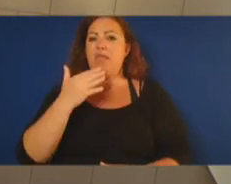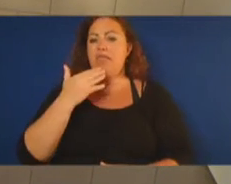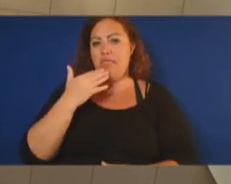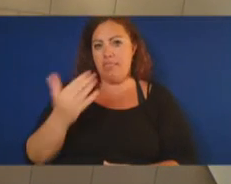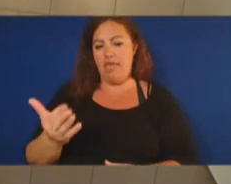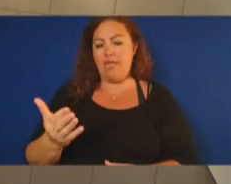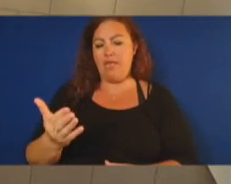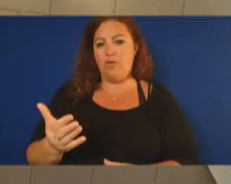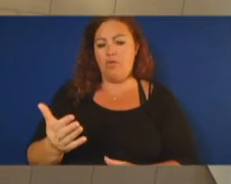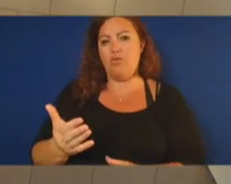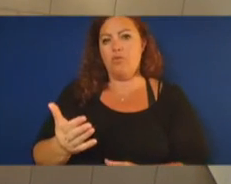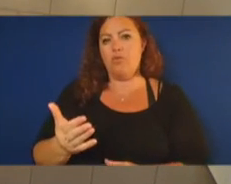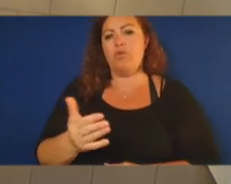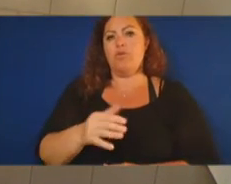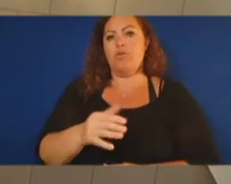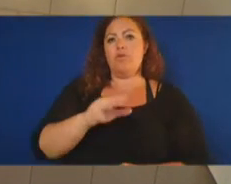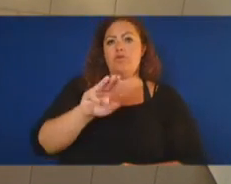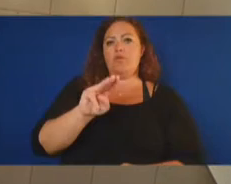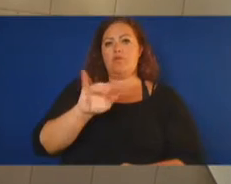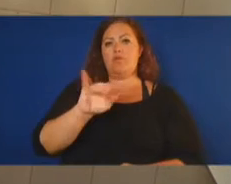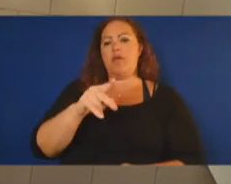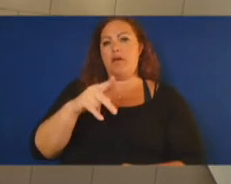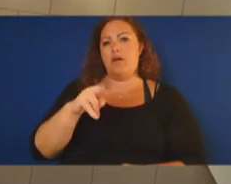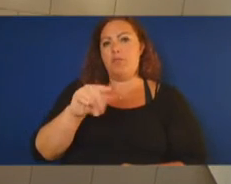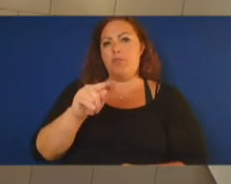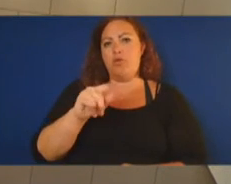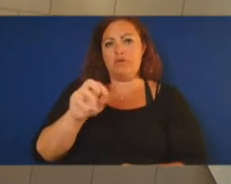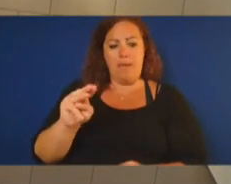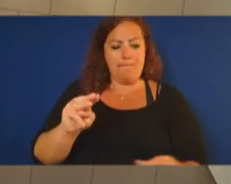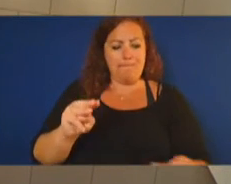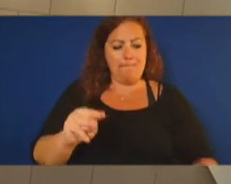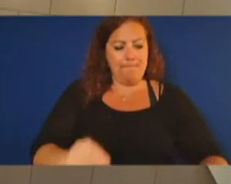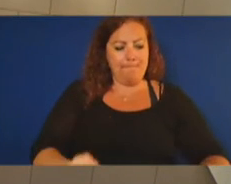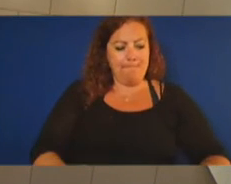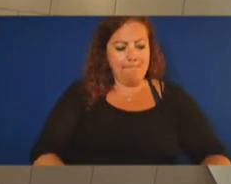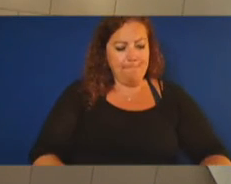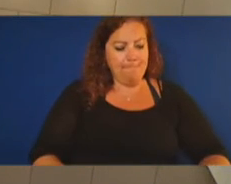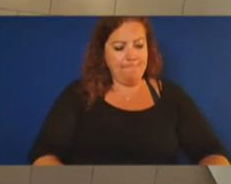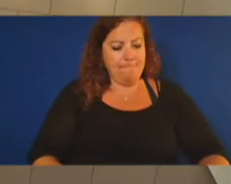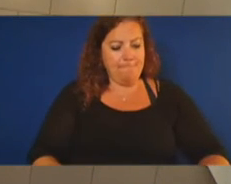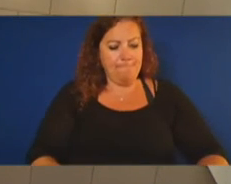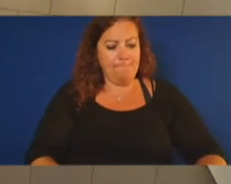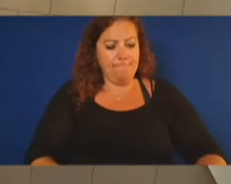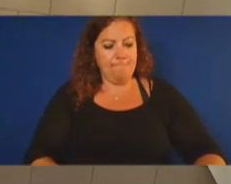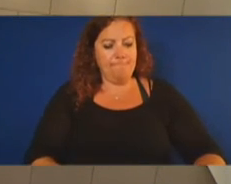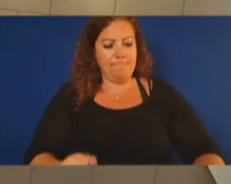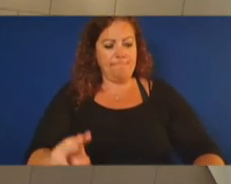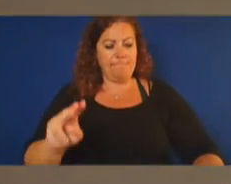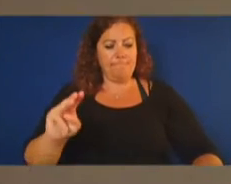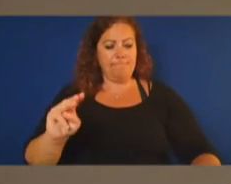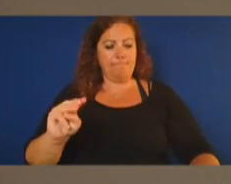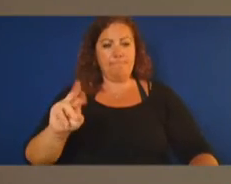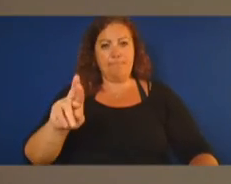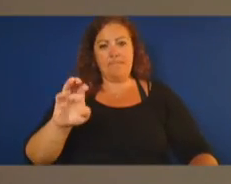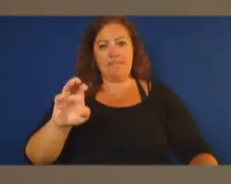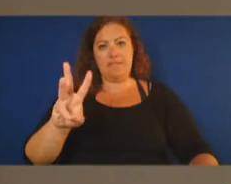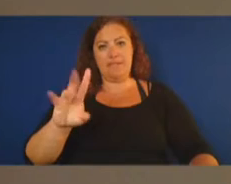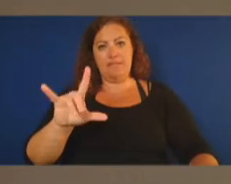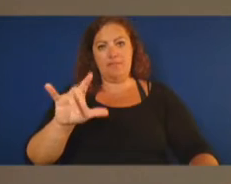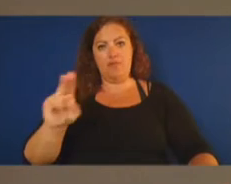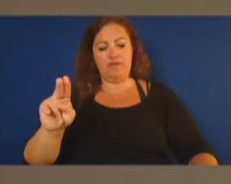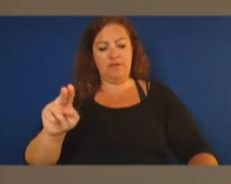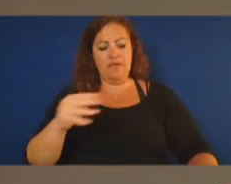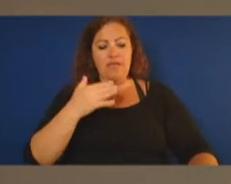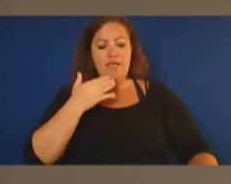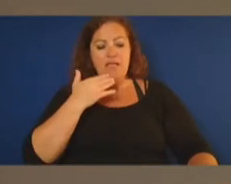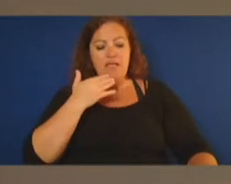um M mayor proam um Mr Wilson thank you for